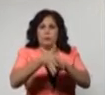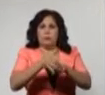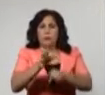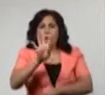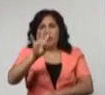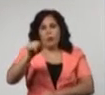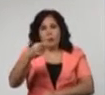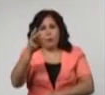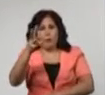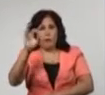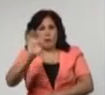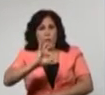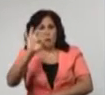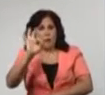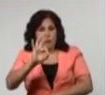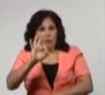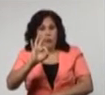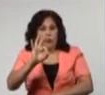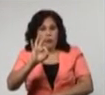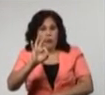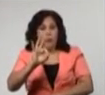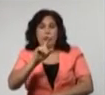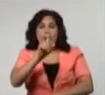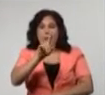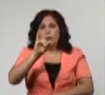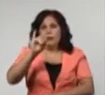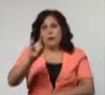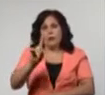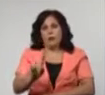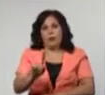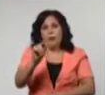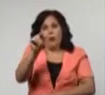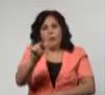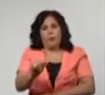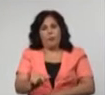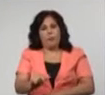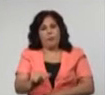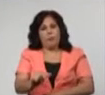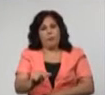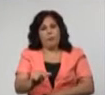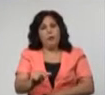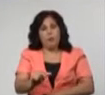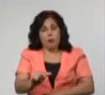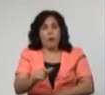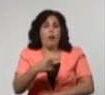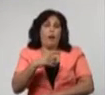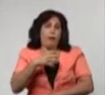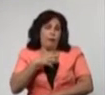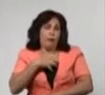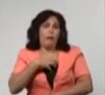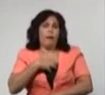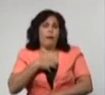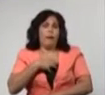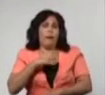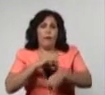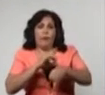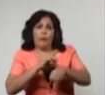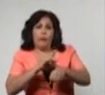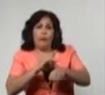2,312 of which were positive for COVID-19, representing